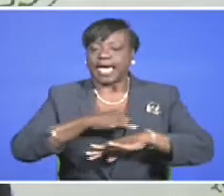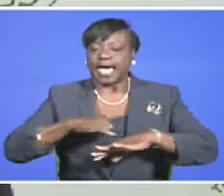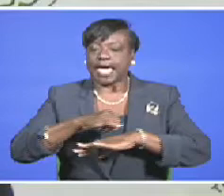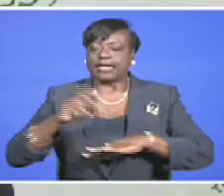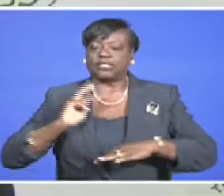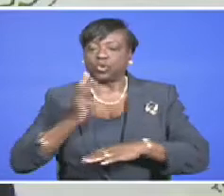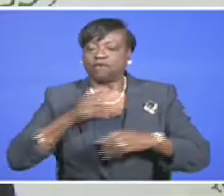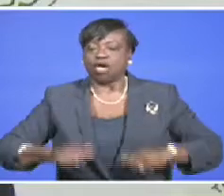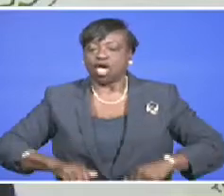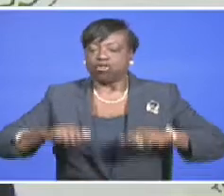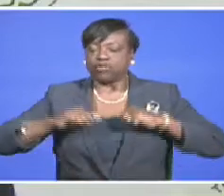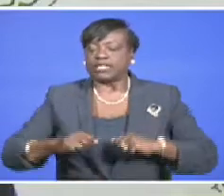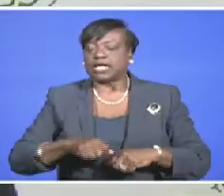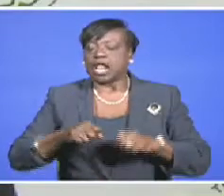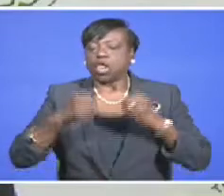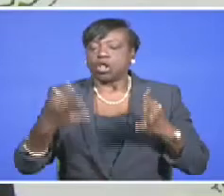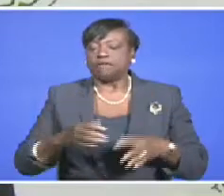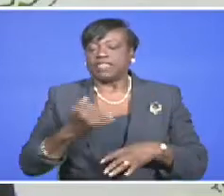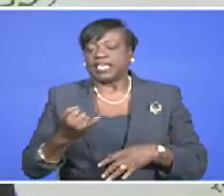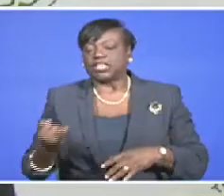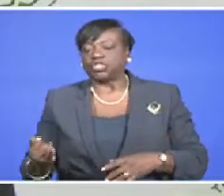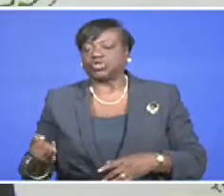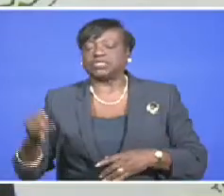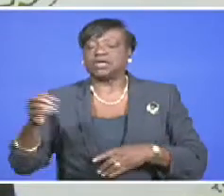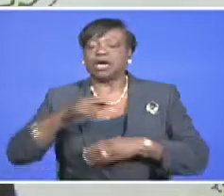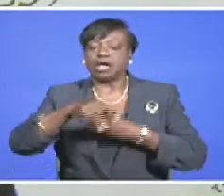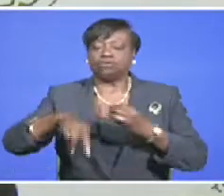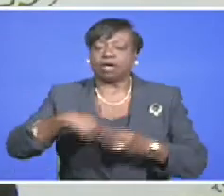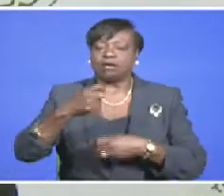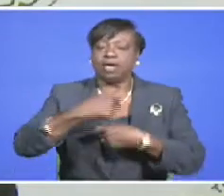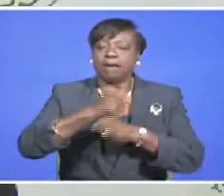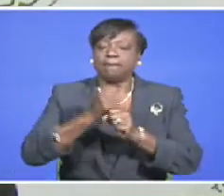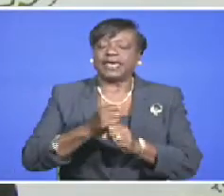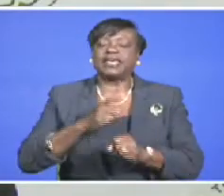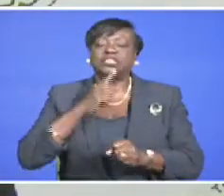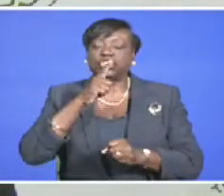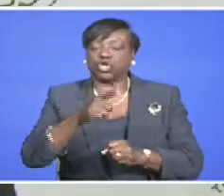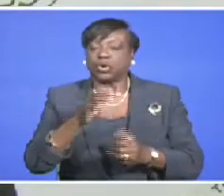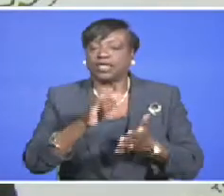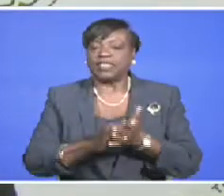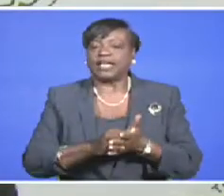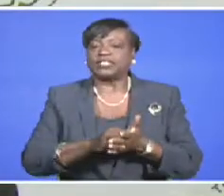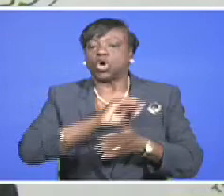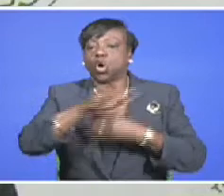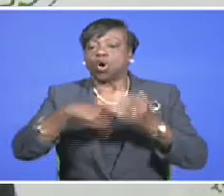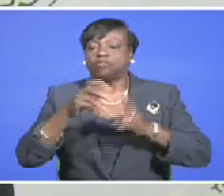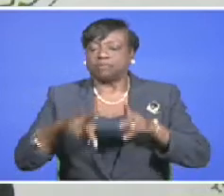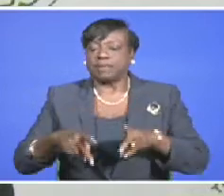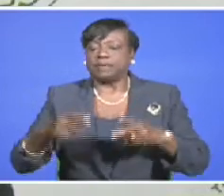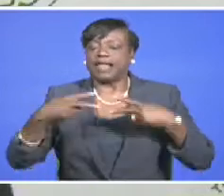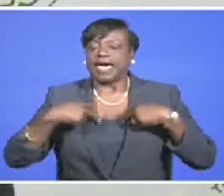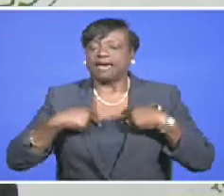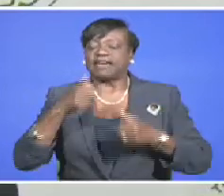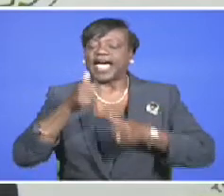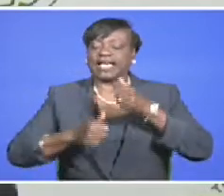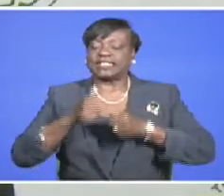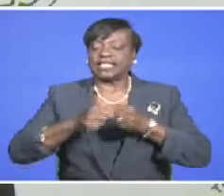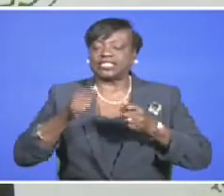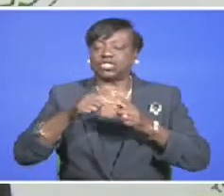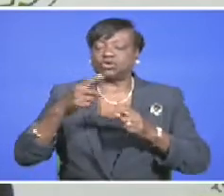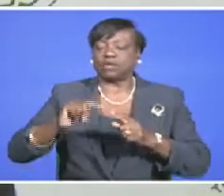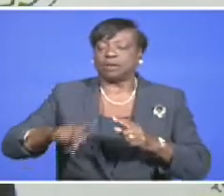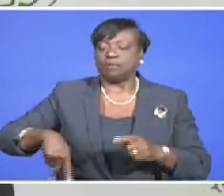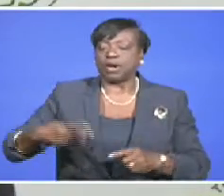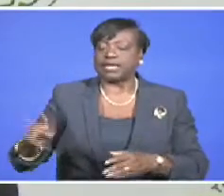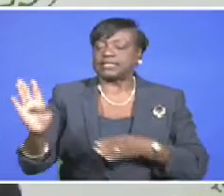around making sure not only that the retail individuals have access to the products, but that businesses, even if you're a